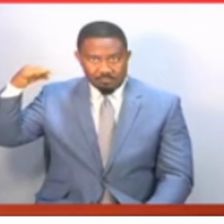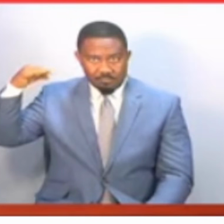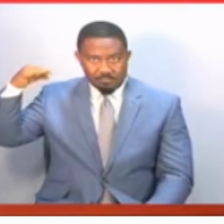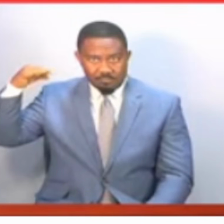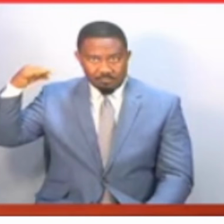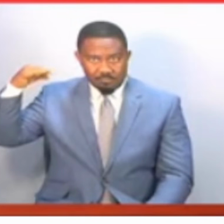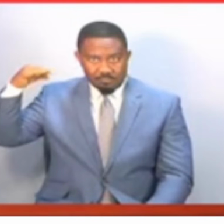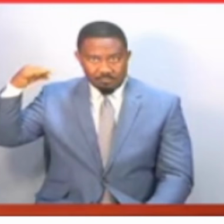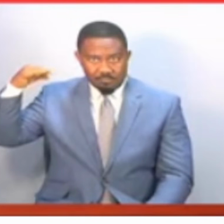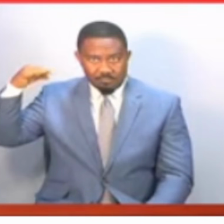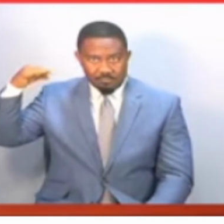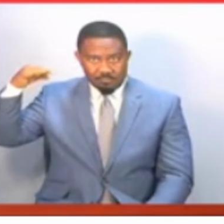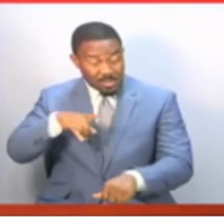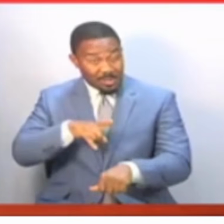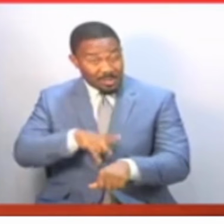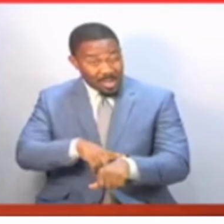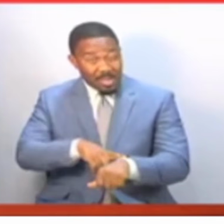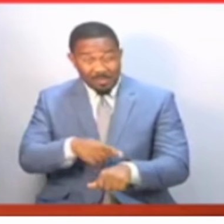for 10 minutes,